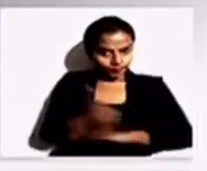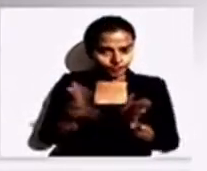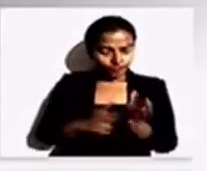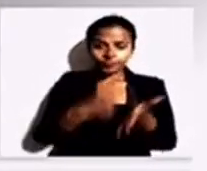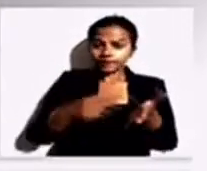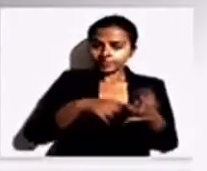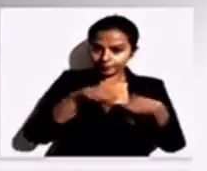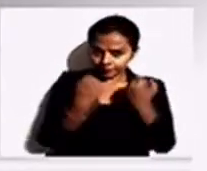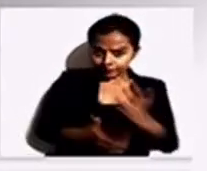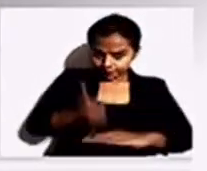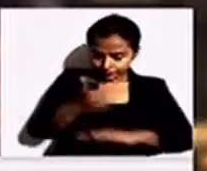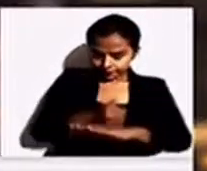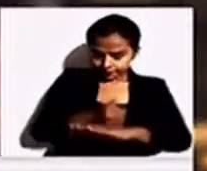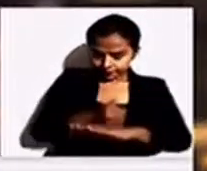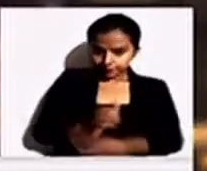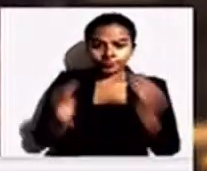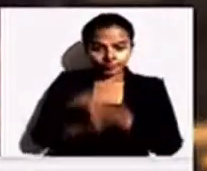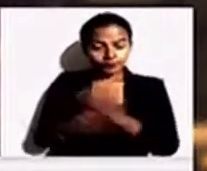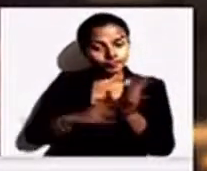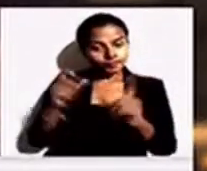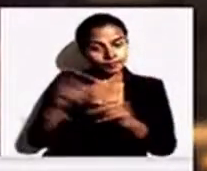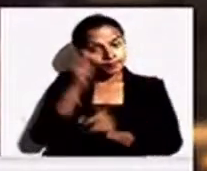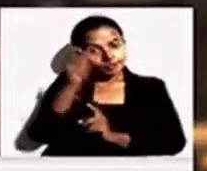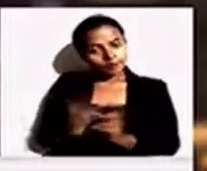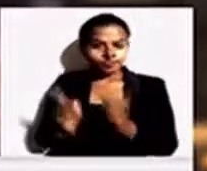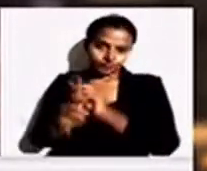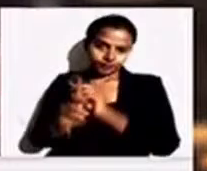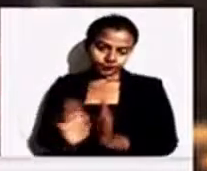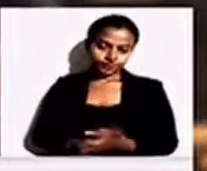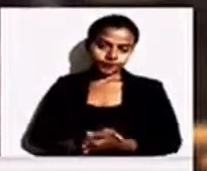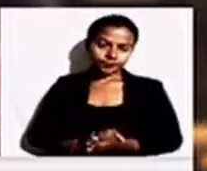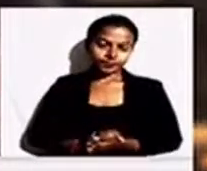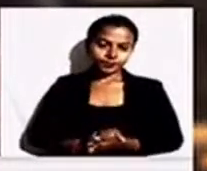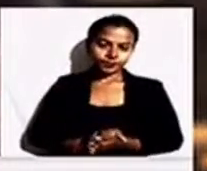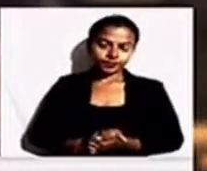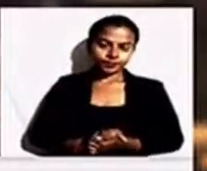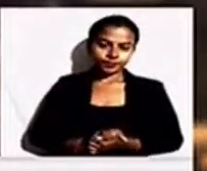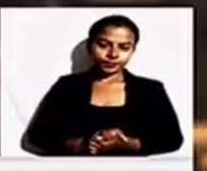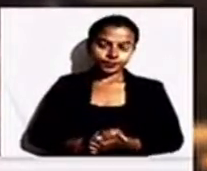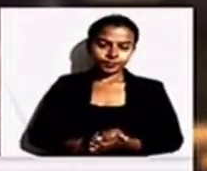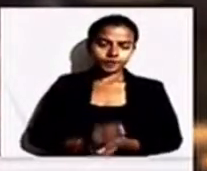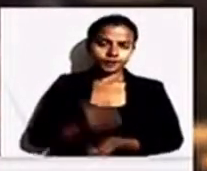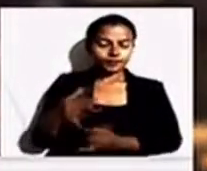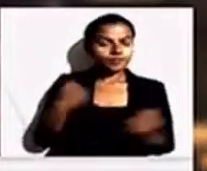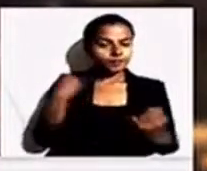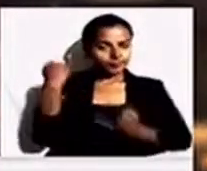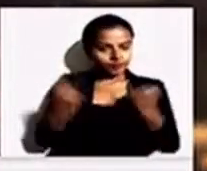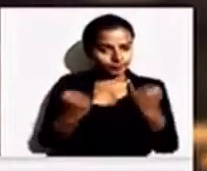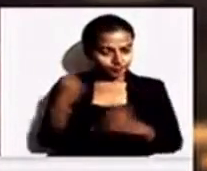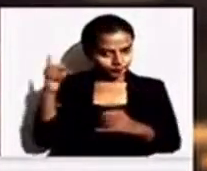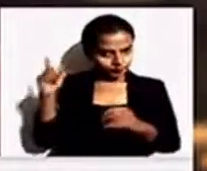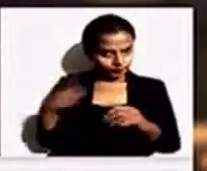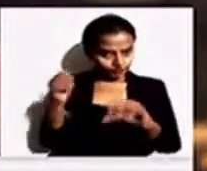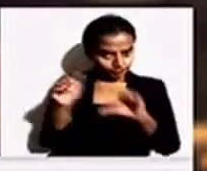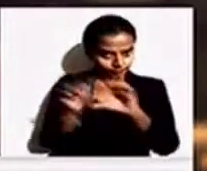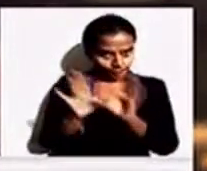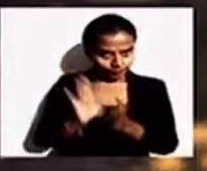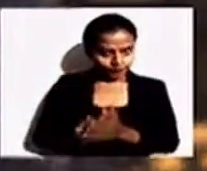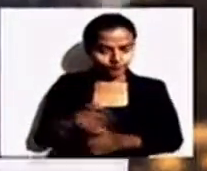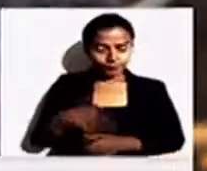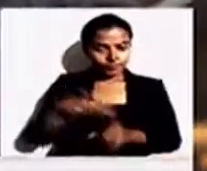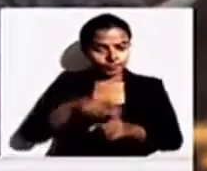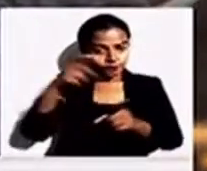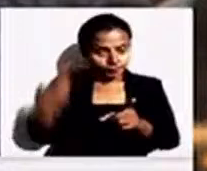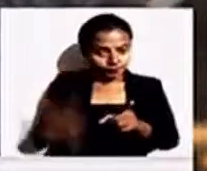Mahinda Deshapriya. Well, today marks International Day of Persons with Disabilities, and this year it is